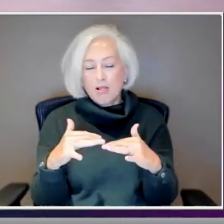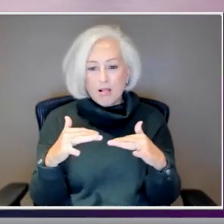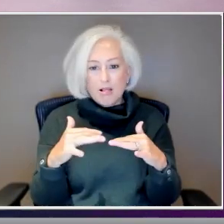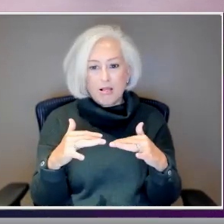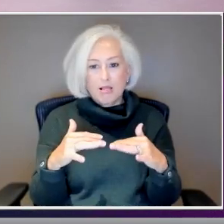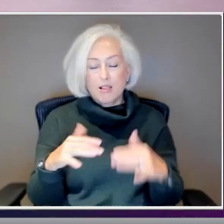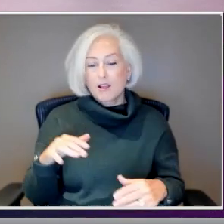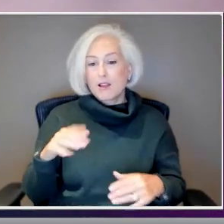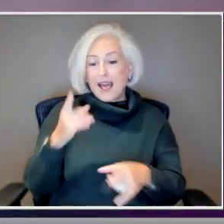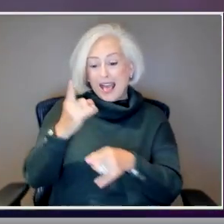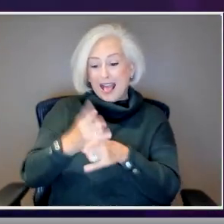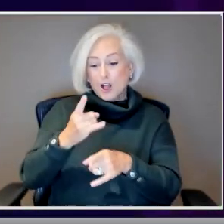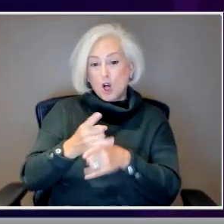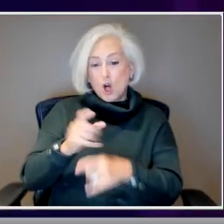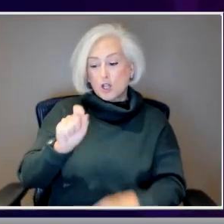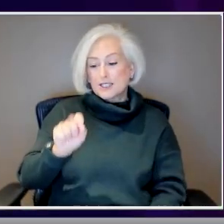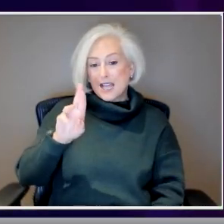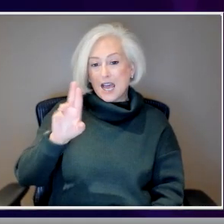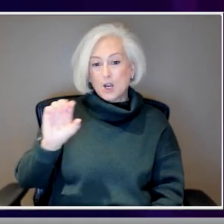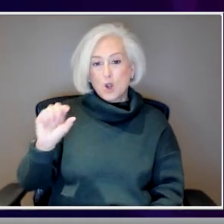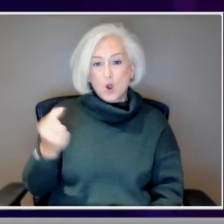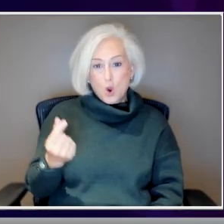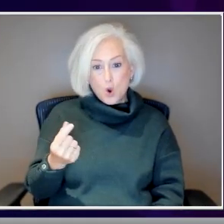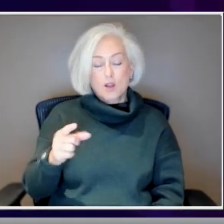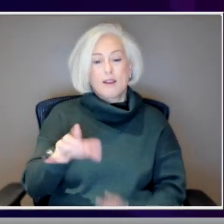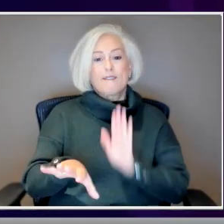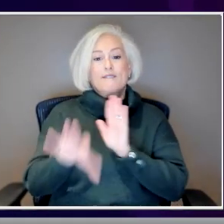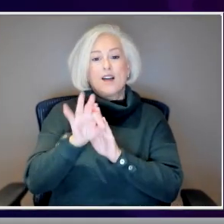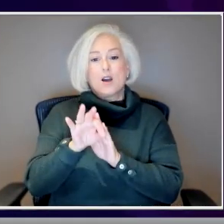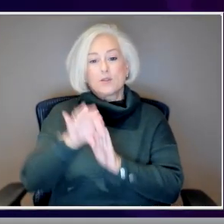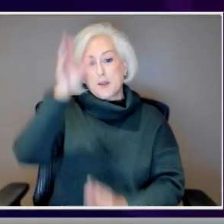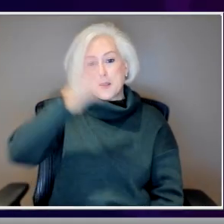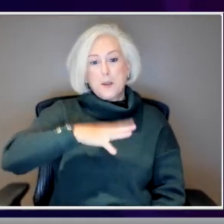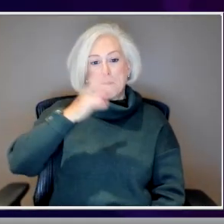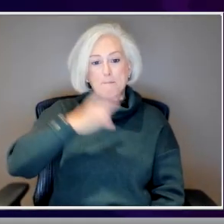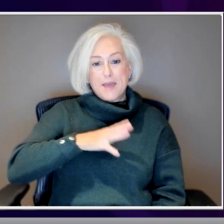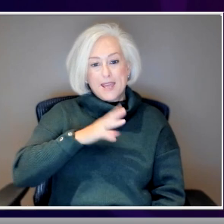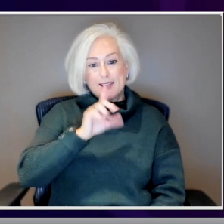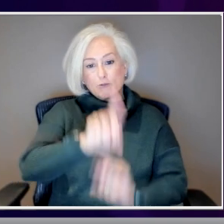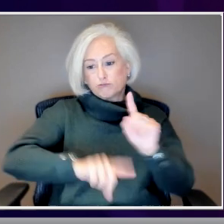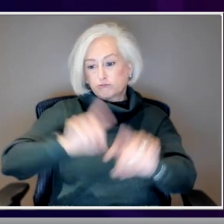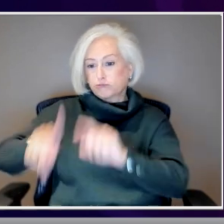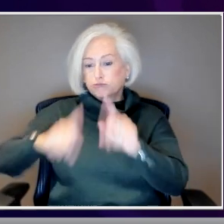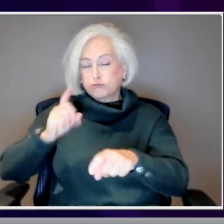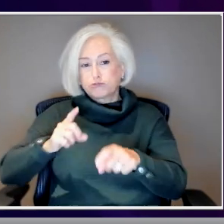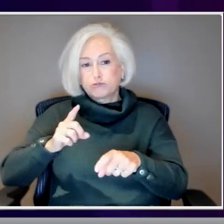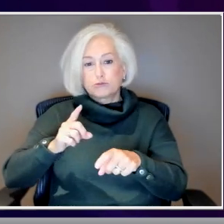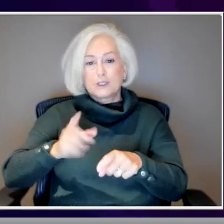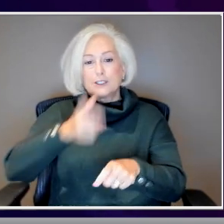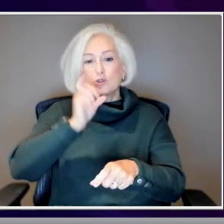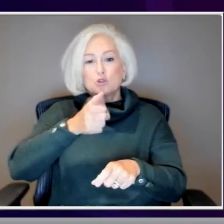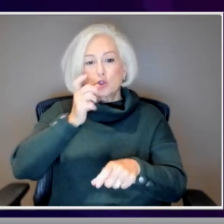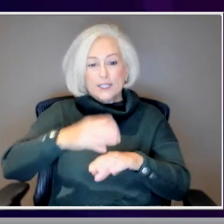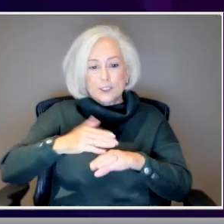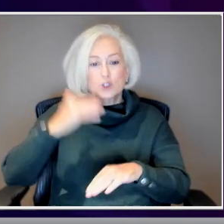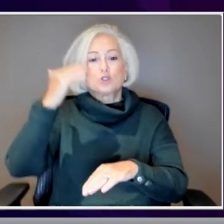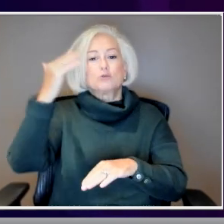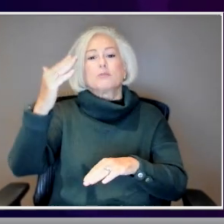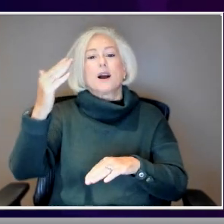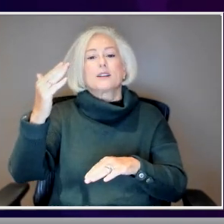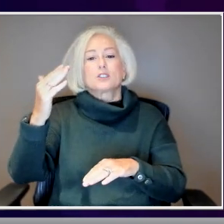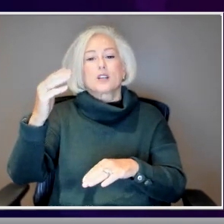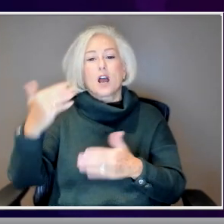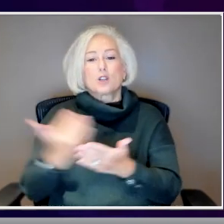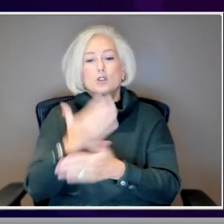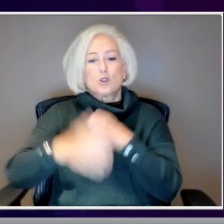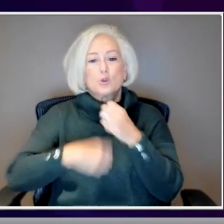that 47% of men surveyed binge drink on New Year's Eve compared to 40% of women, and you talked about